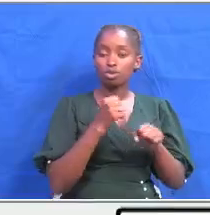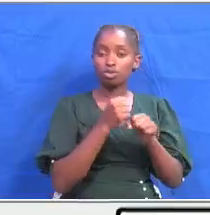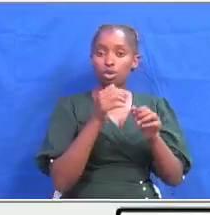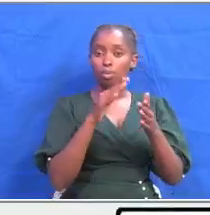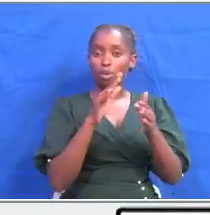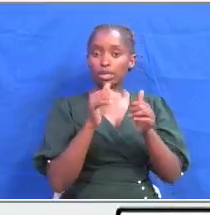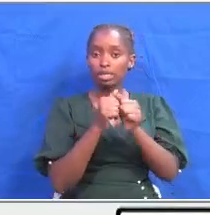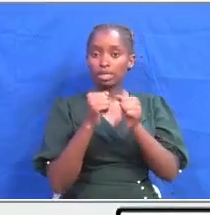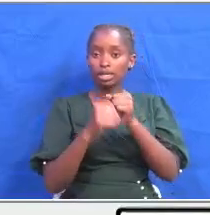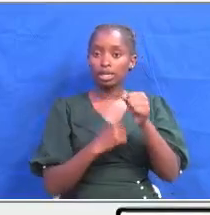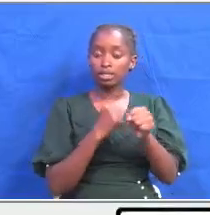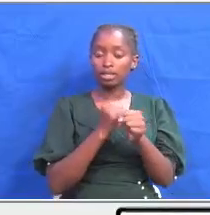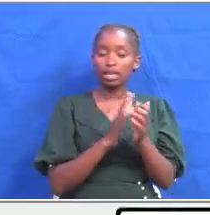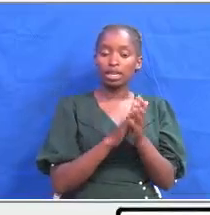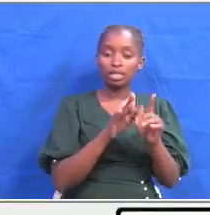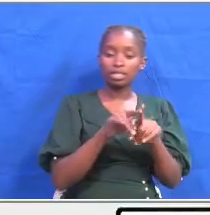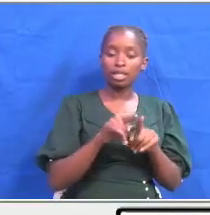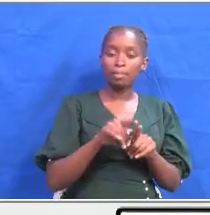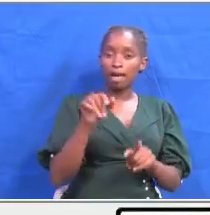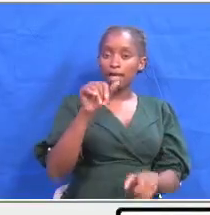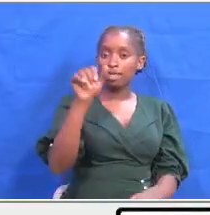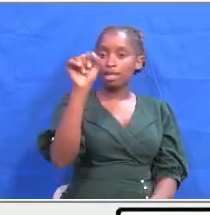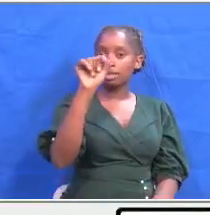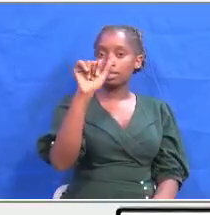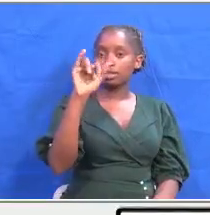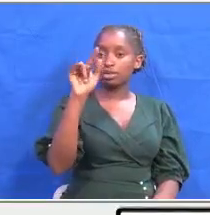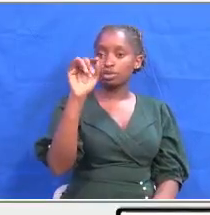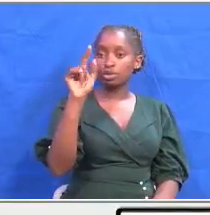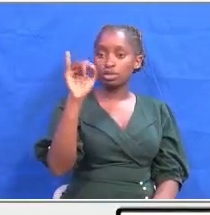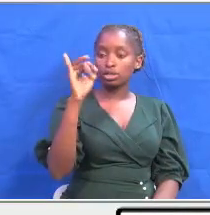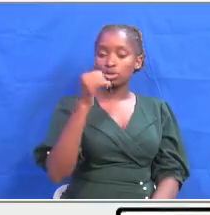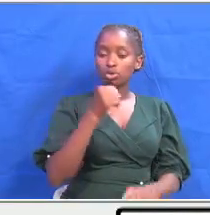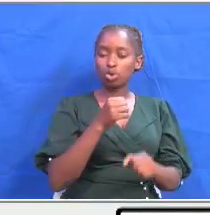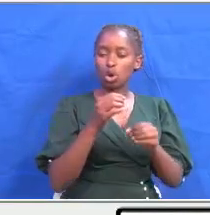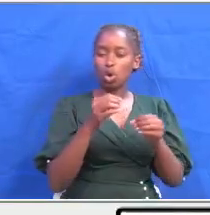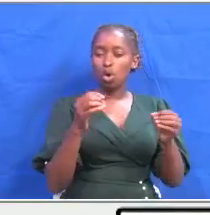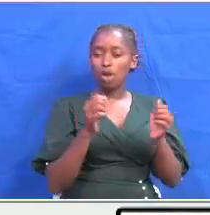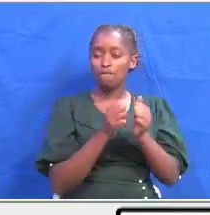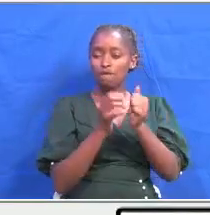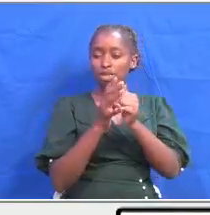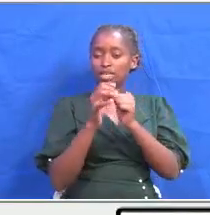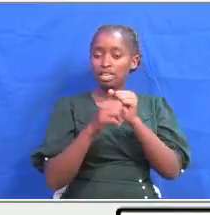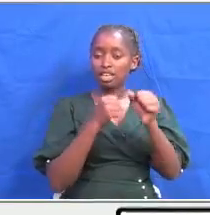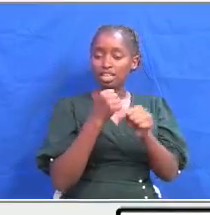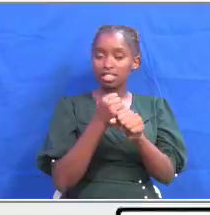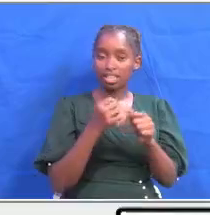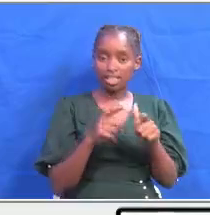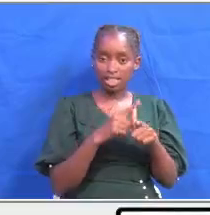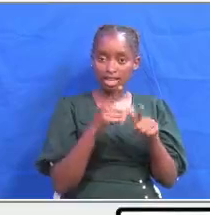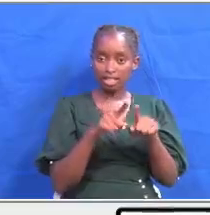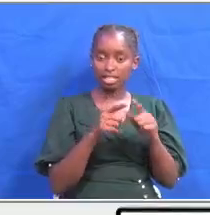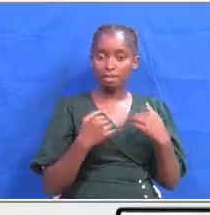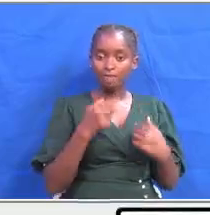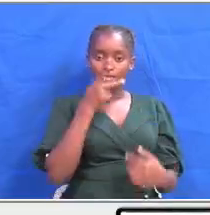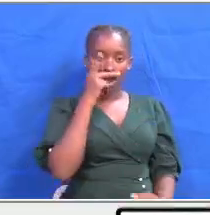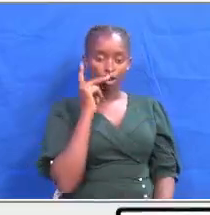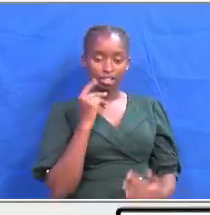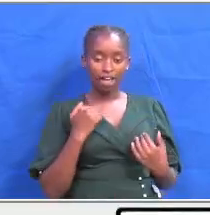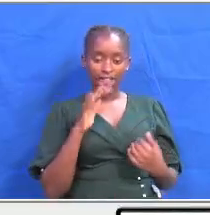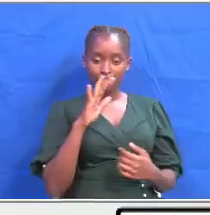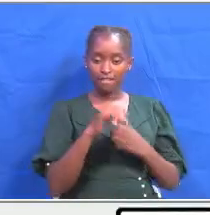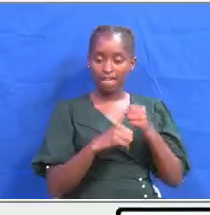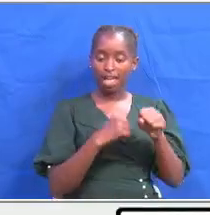You had George Saitoti being the longest serving, 12 to 14 years. You had Kalonzo, even though short-lived, 5 years, no fight,